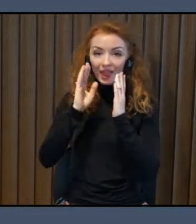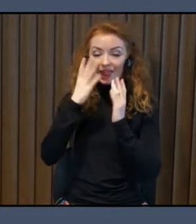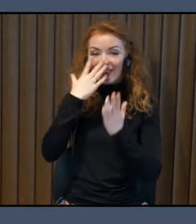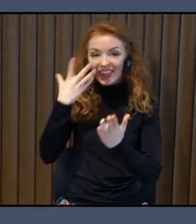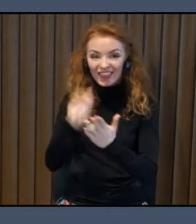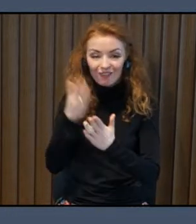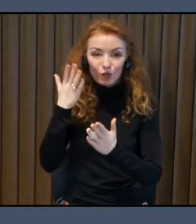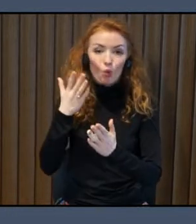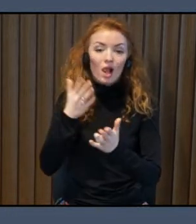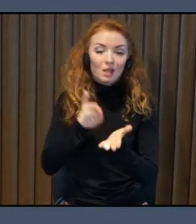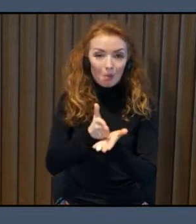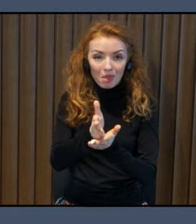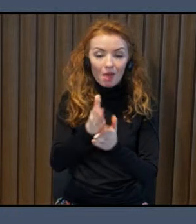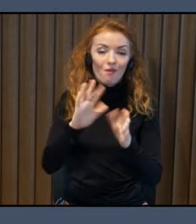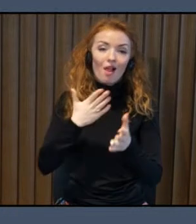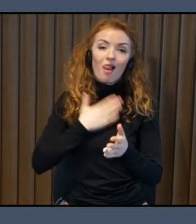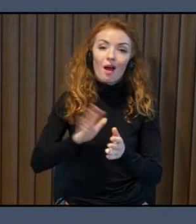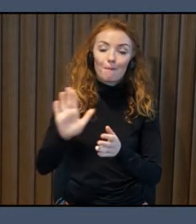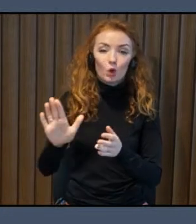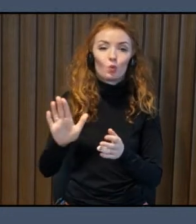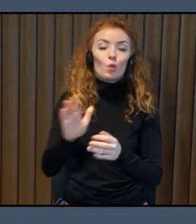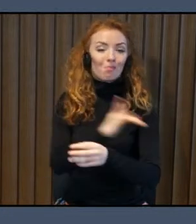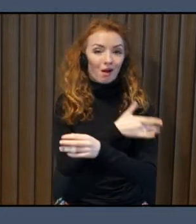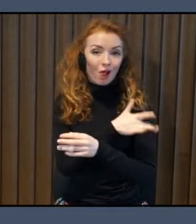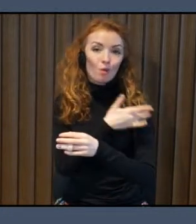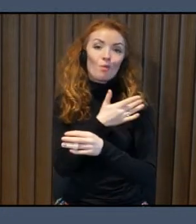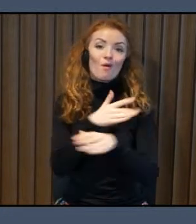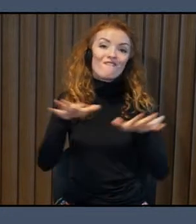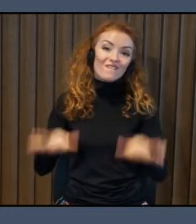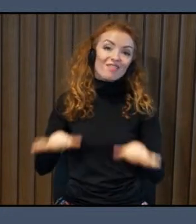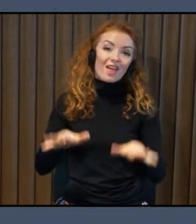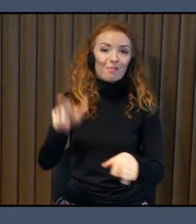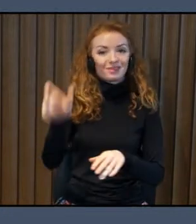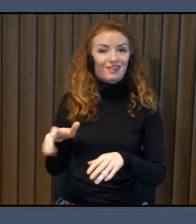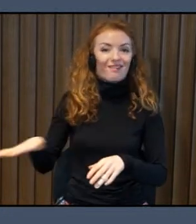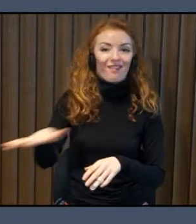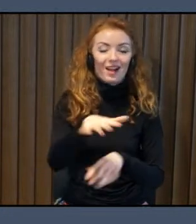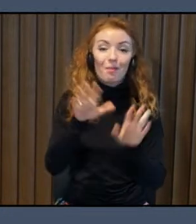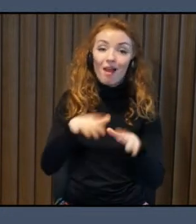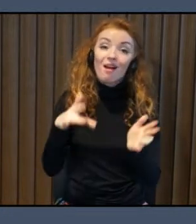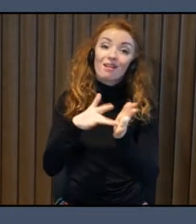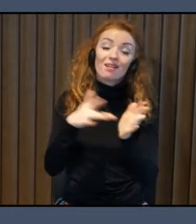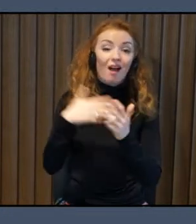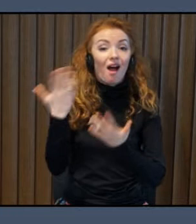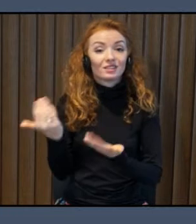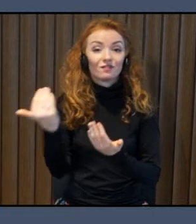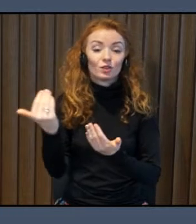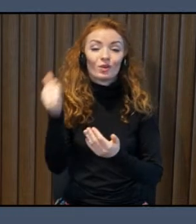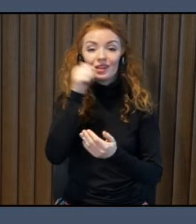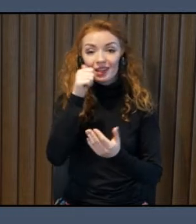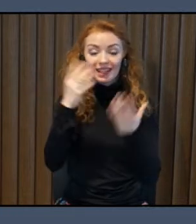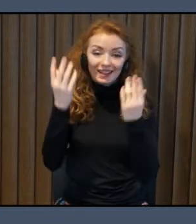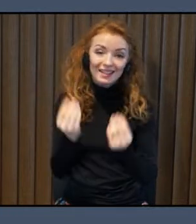children, to improve, to have individualized approach and services for local people,